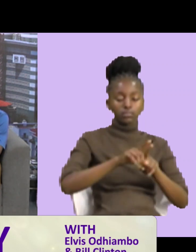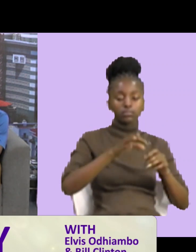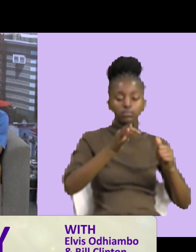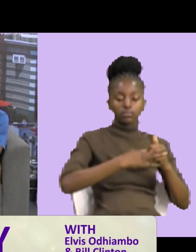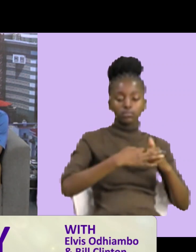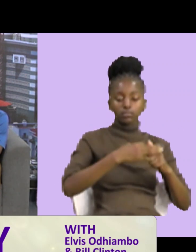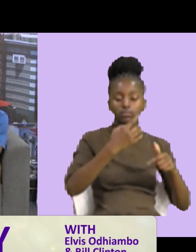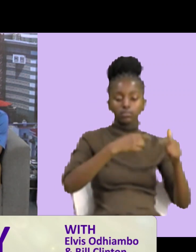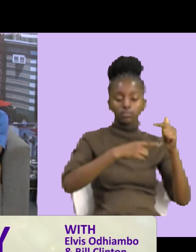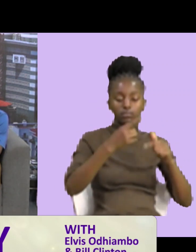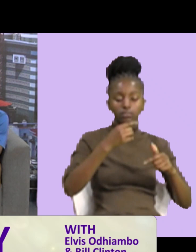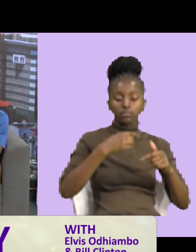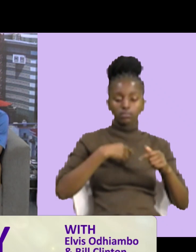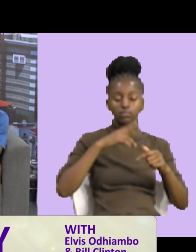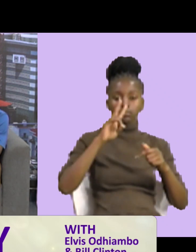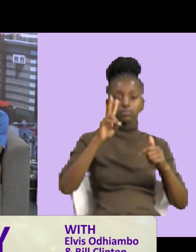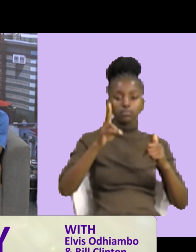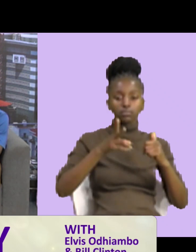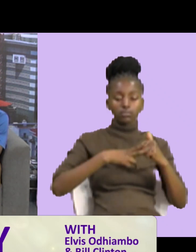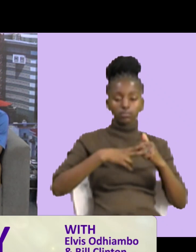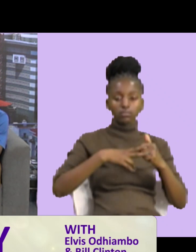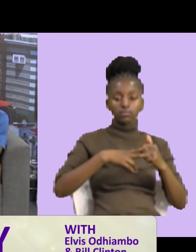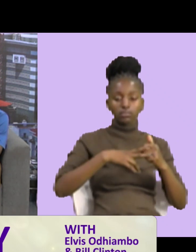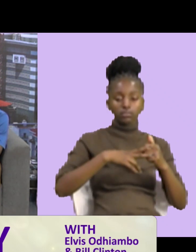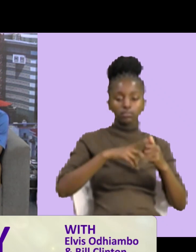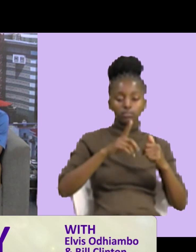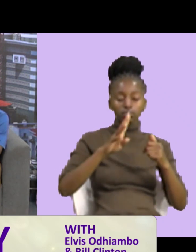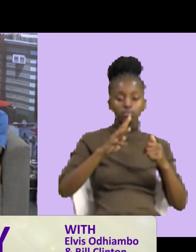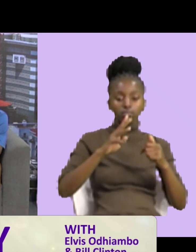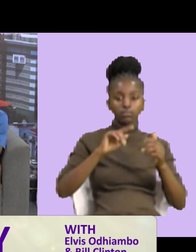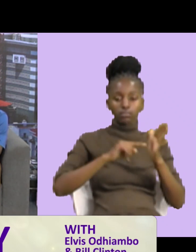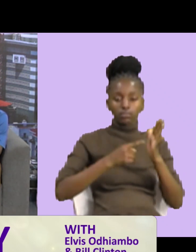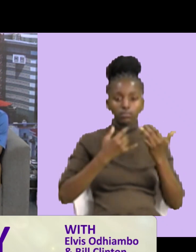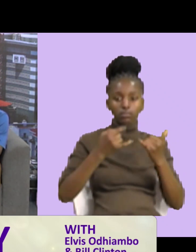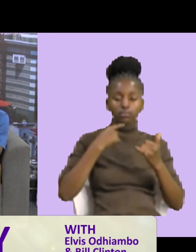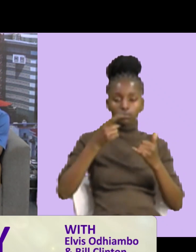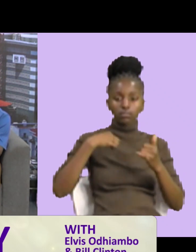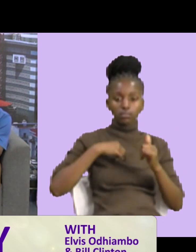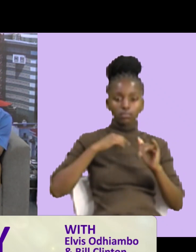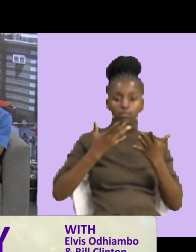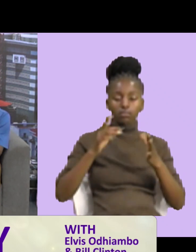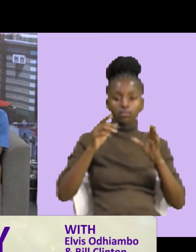points. What is your overall assumption on how Tottenham have played so far?